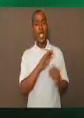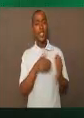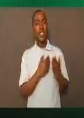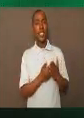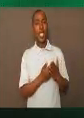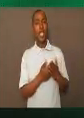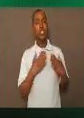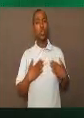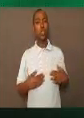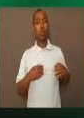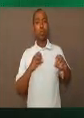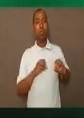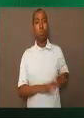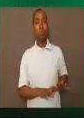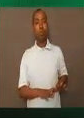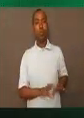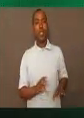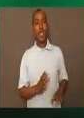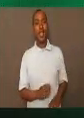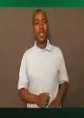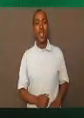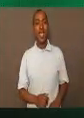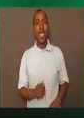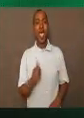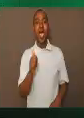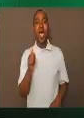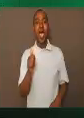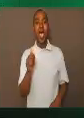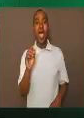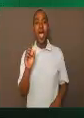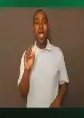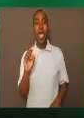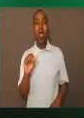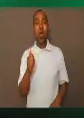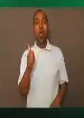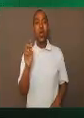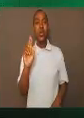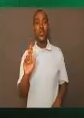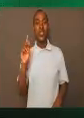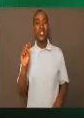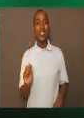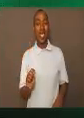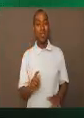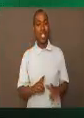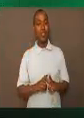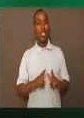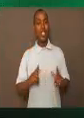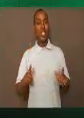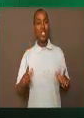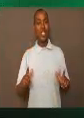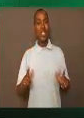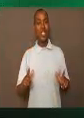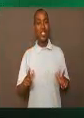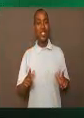body. The aorta, the largest artery in the body, originates from the